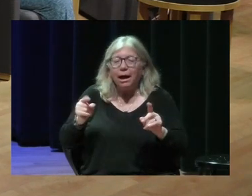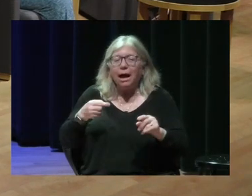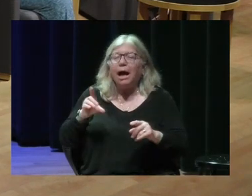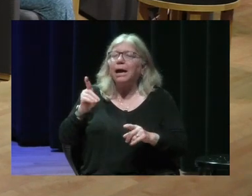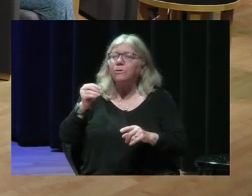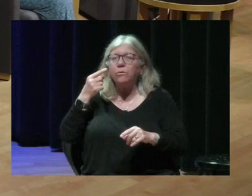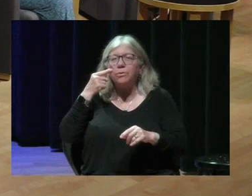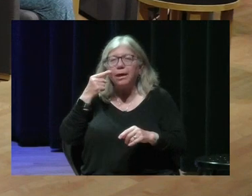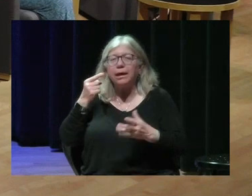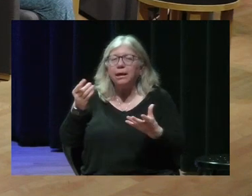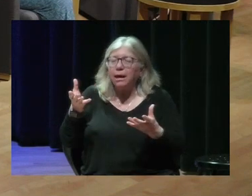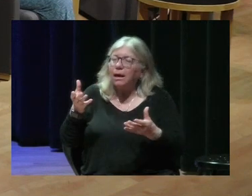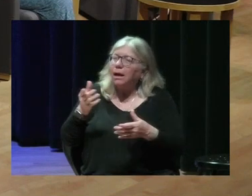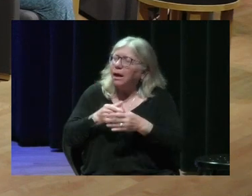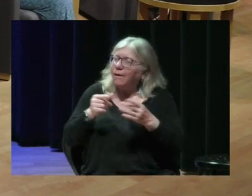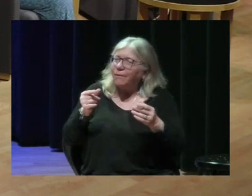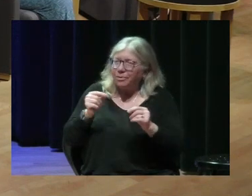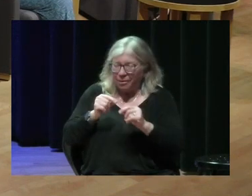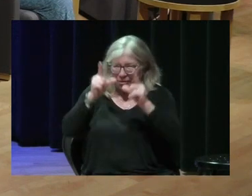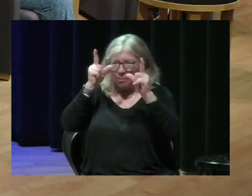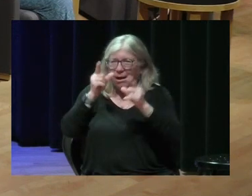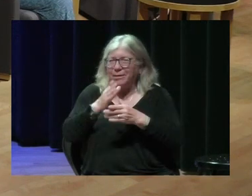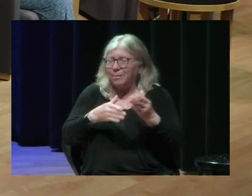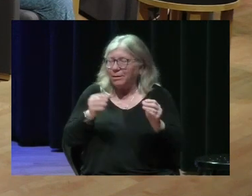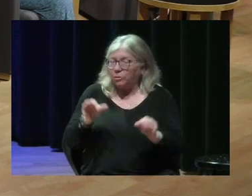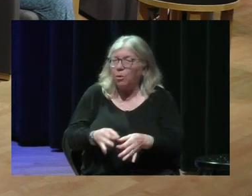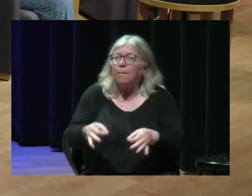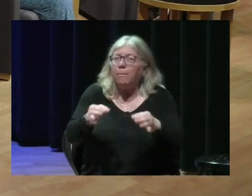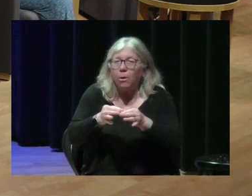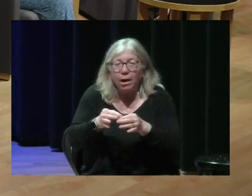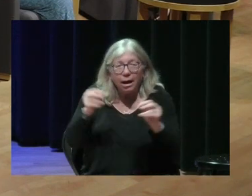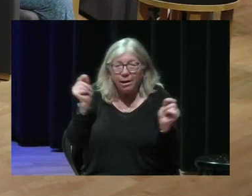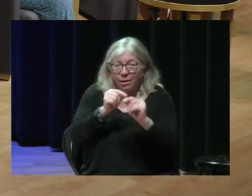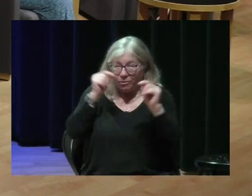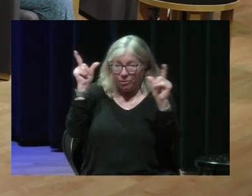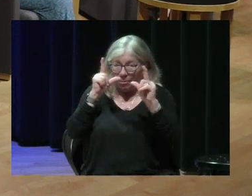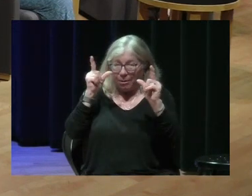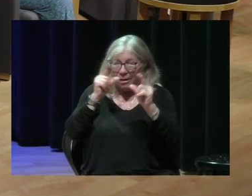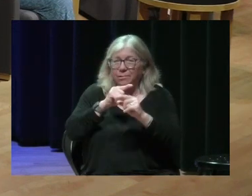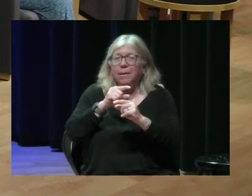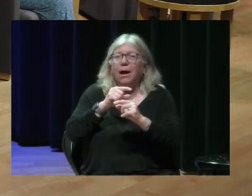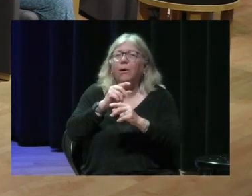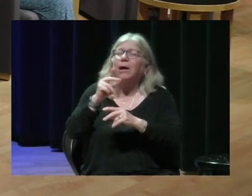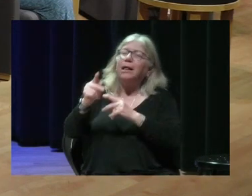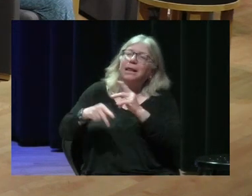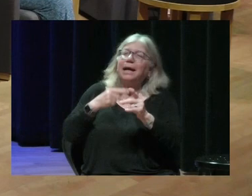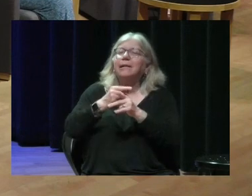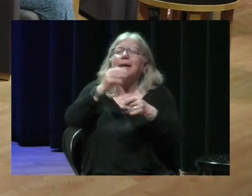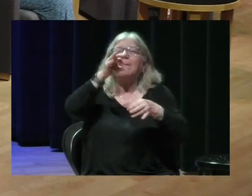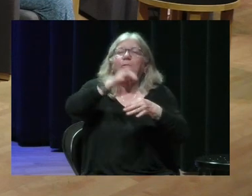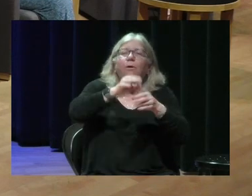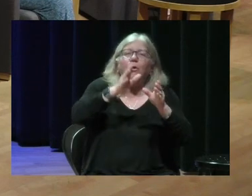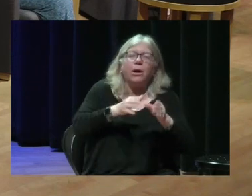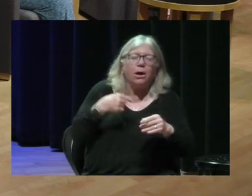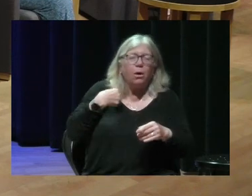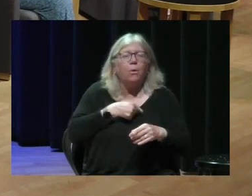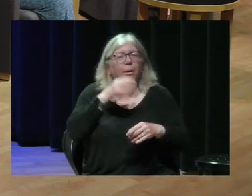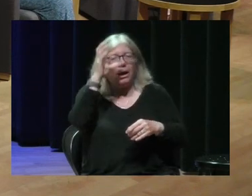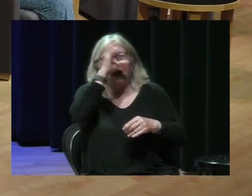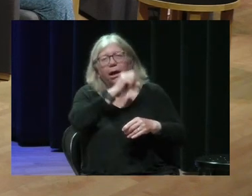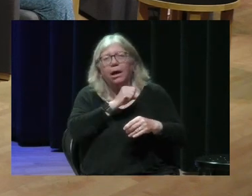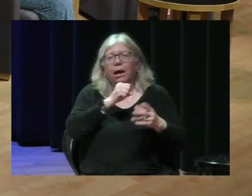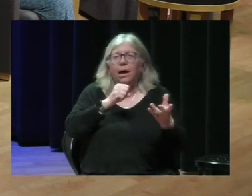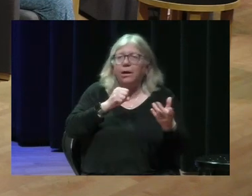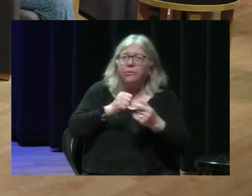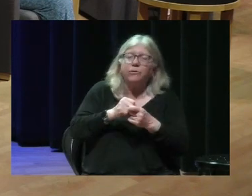think the surprise component that's so important is to surprise him about a certain type of voter who he assumes hates everything he